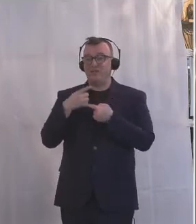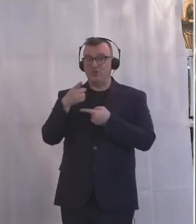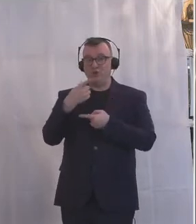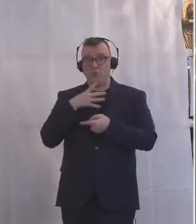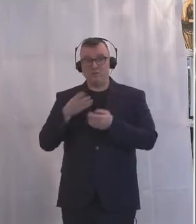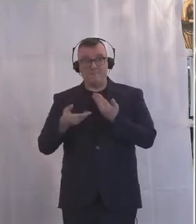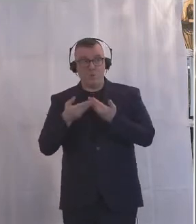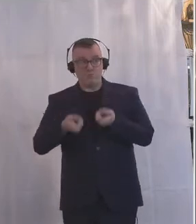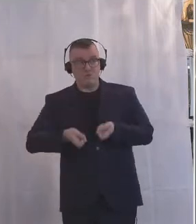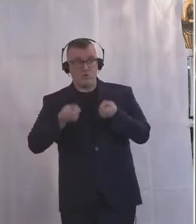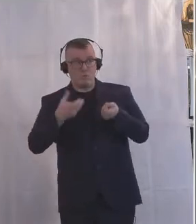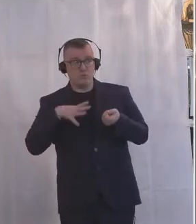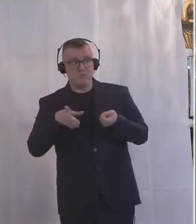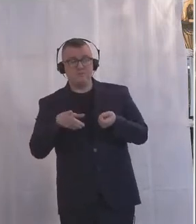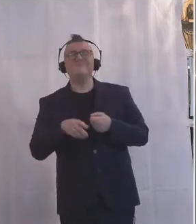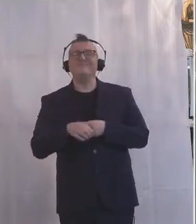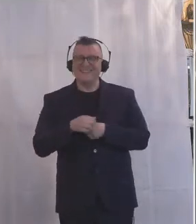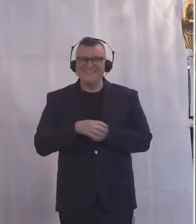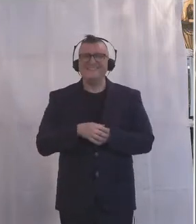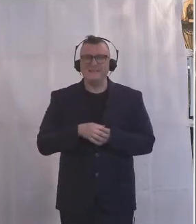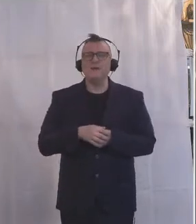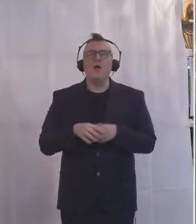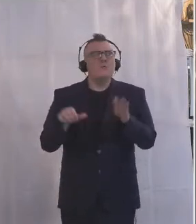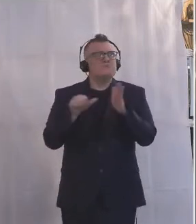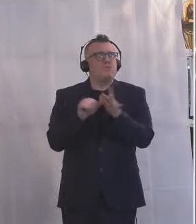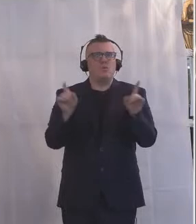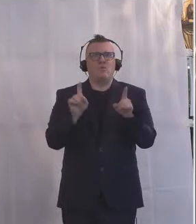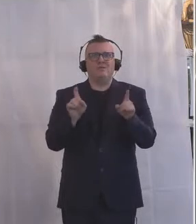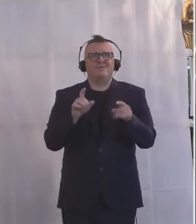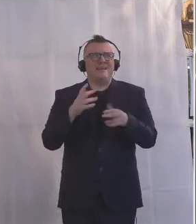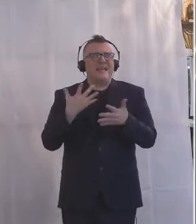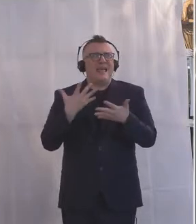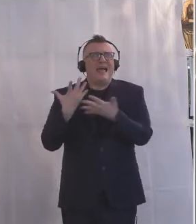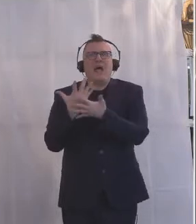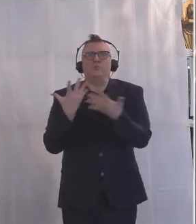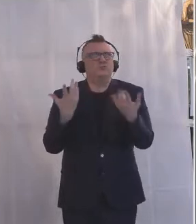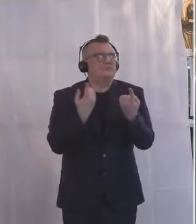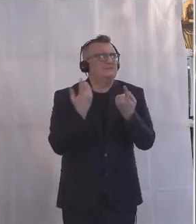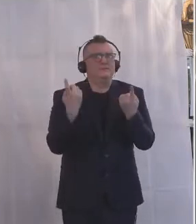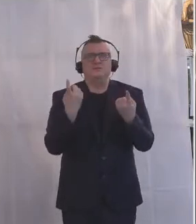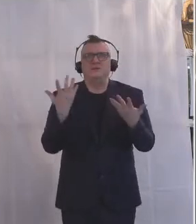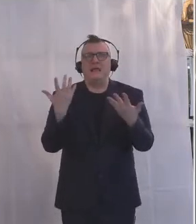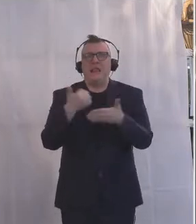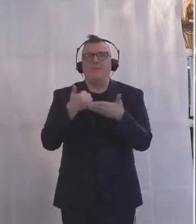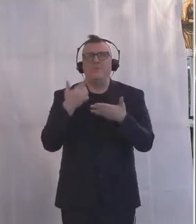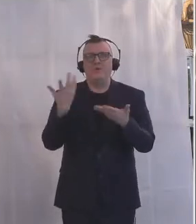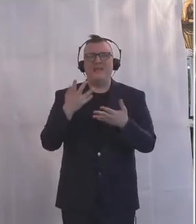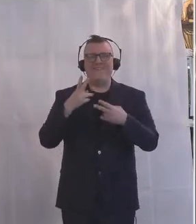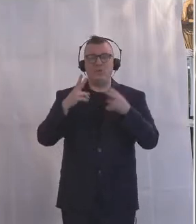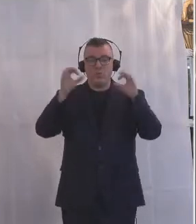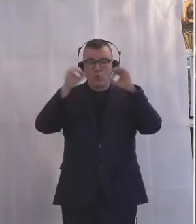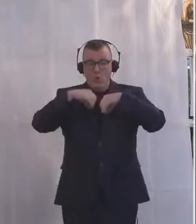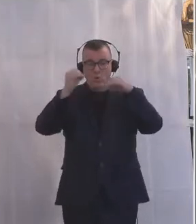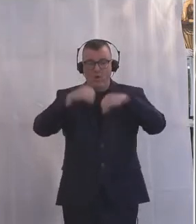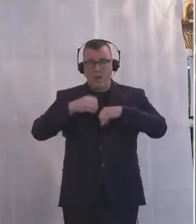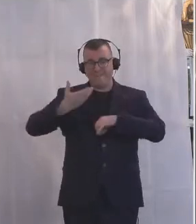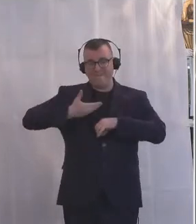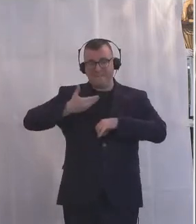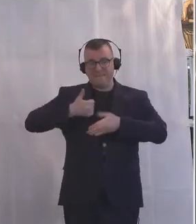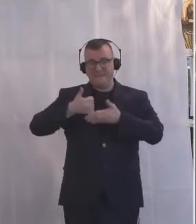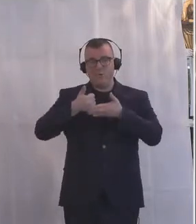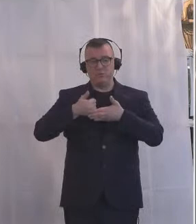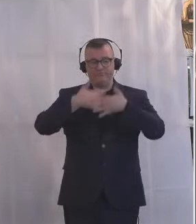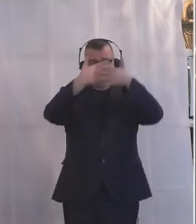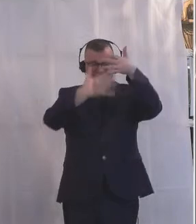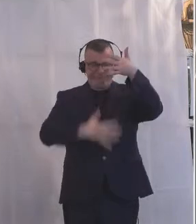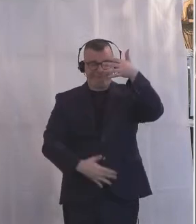to talk a little bit more about. So there's one of the problems is, where do you go for help? So if you Google in entrepreneur support, you've got about,